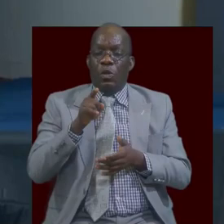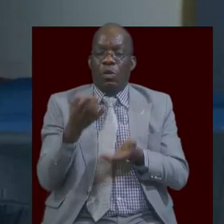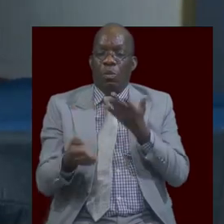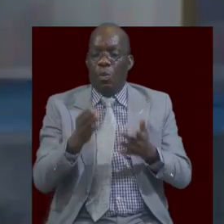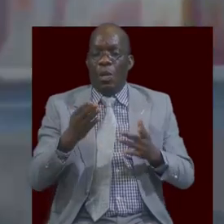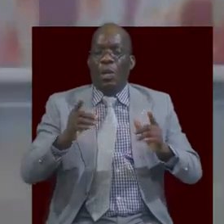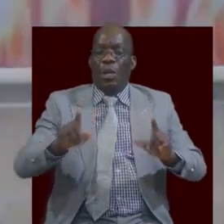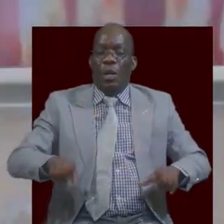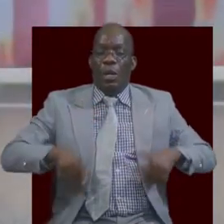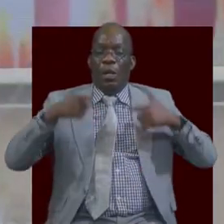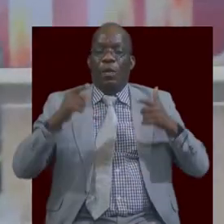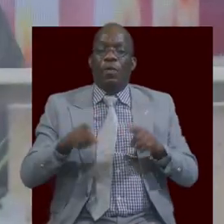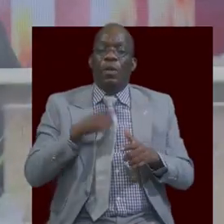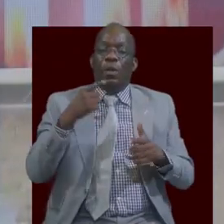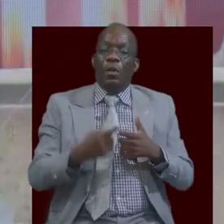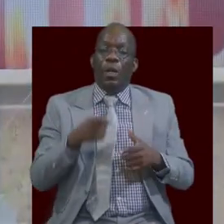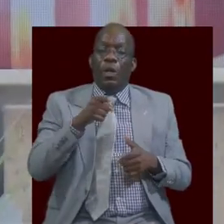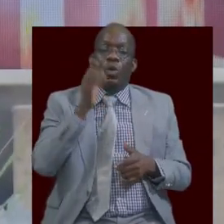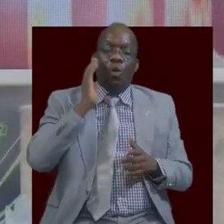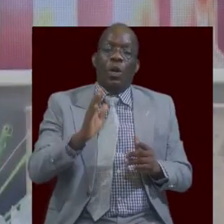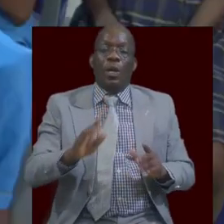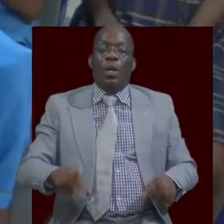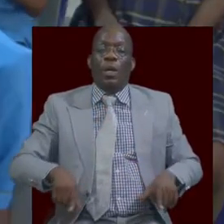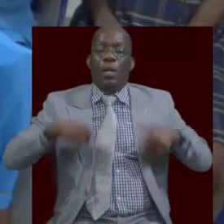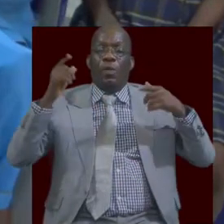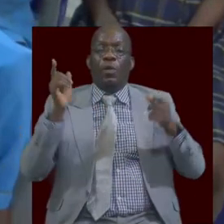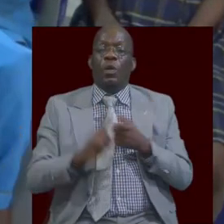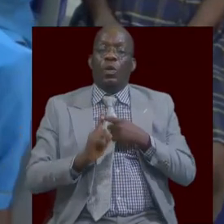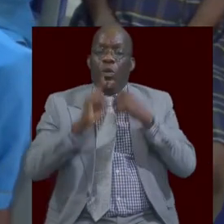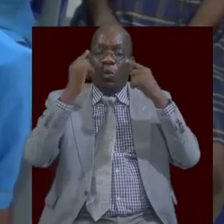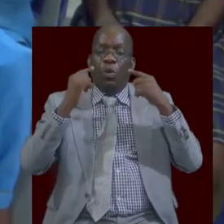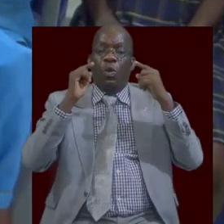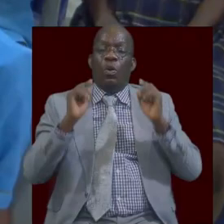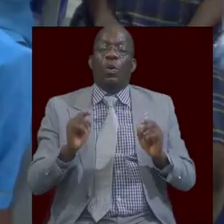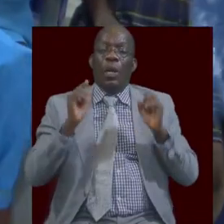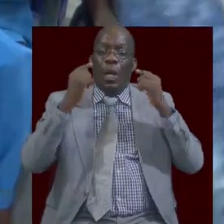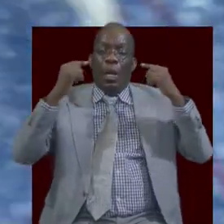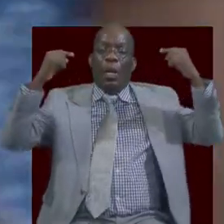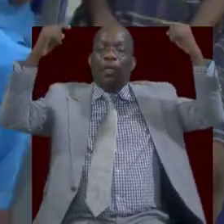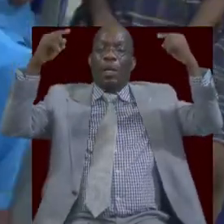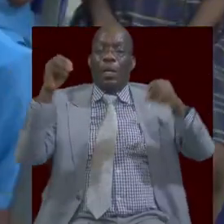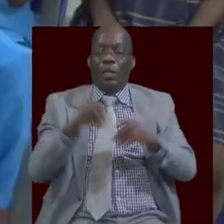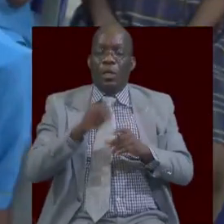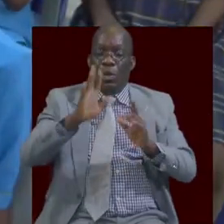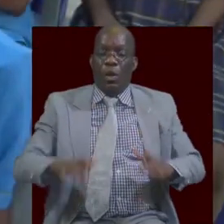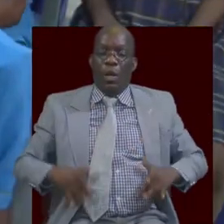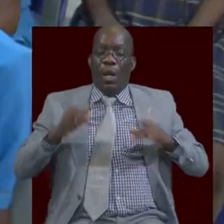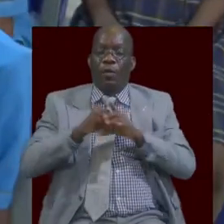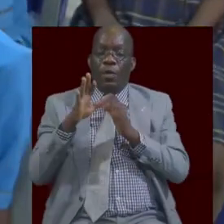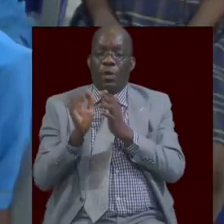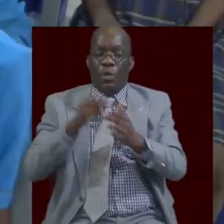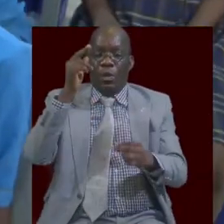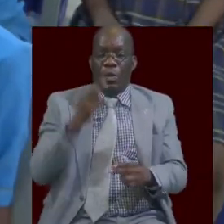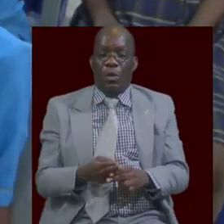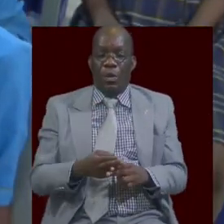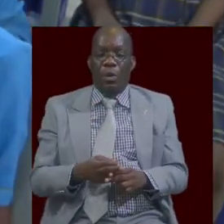then you will live to excellence in your life in Jesus' name. And so when